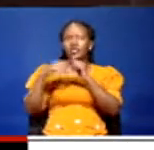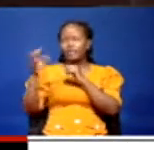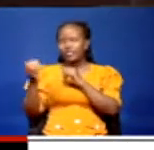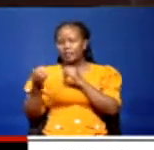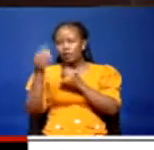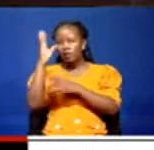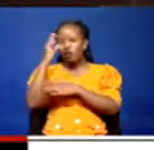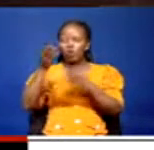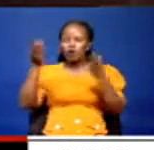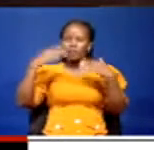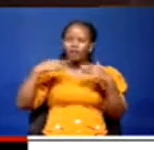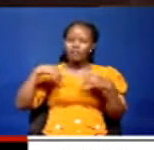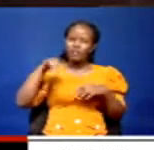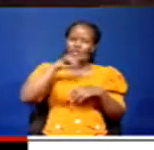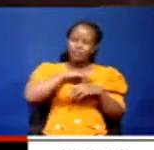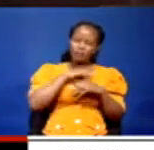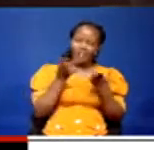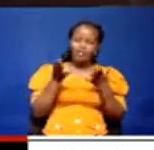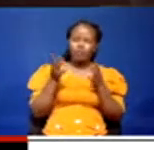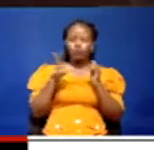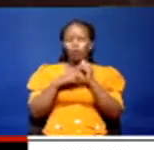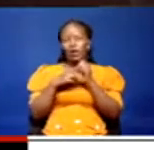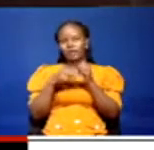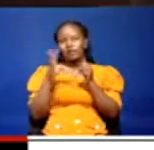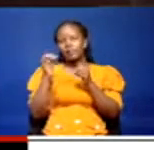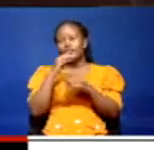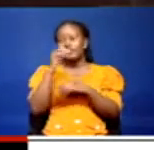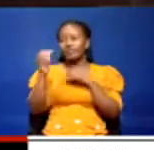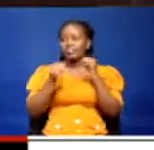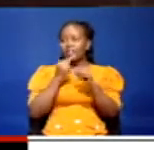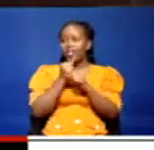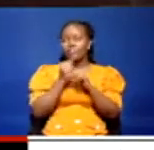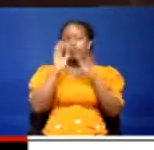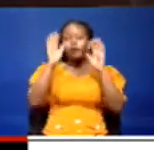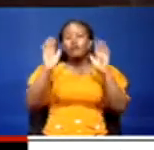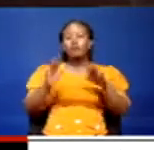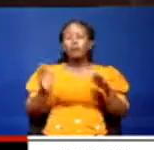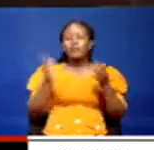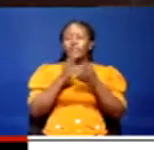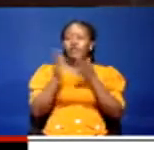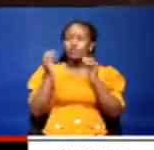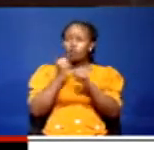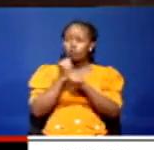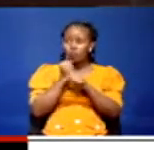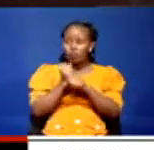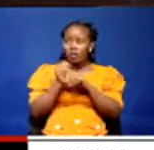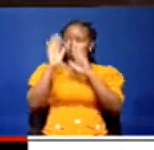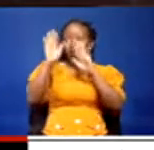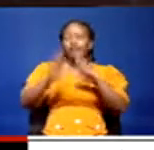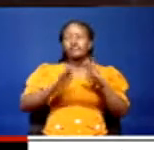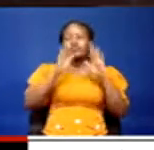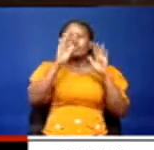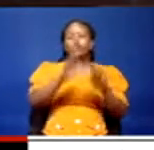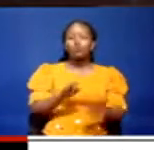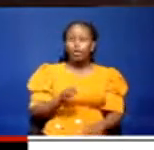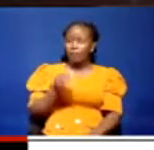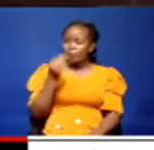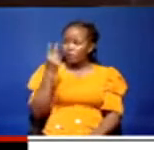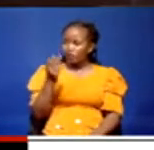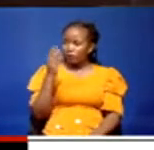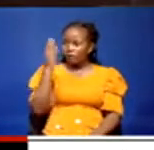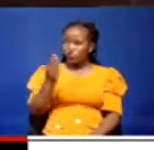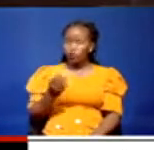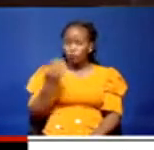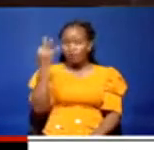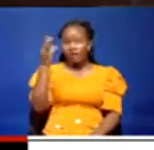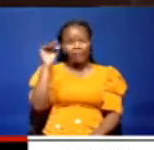to be 70 and we are in office today, the most honorable thing to do is to campaign for the truth, as you are telling me, is to talk about the girl child and the